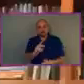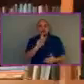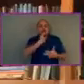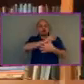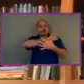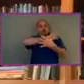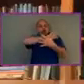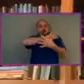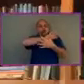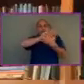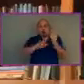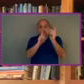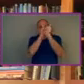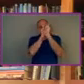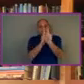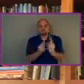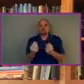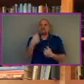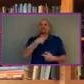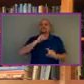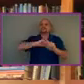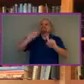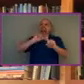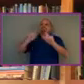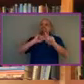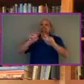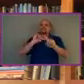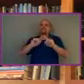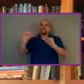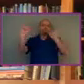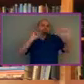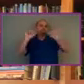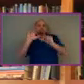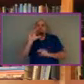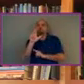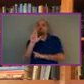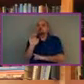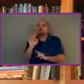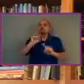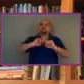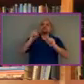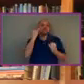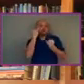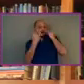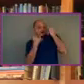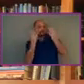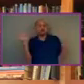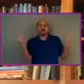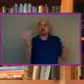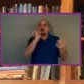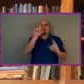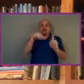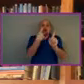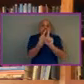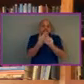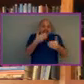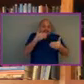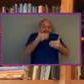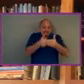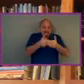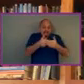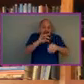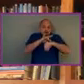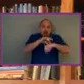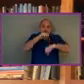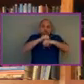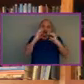really give us different clues about not only near-Earth asteroids, main belt asteroids, but also